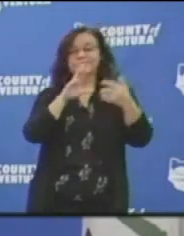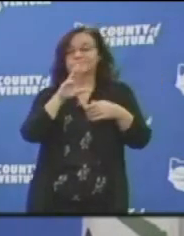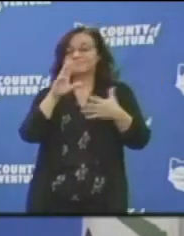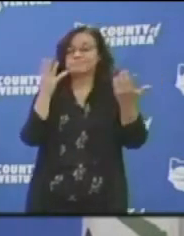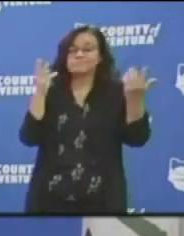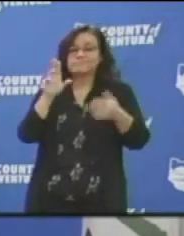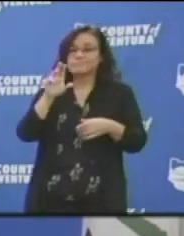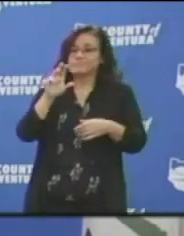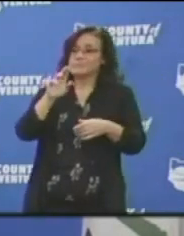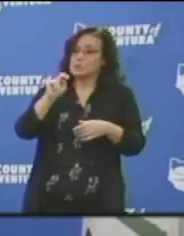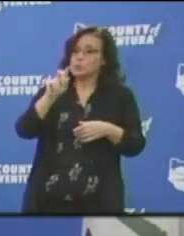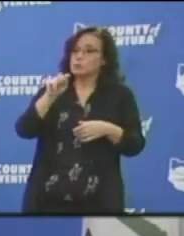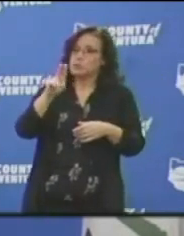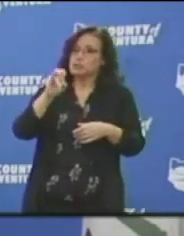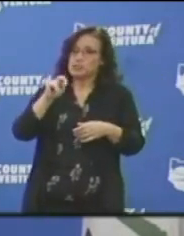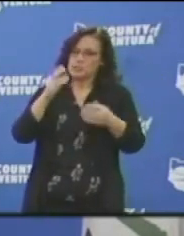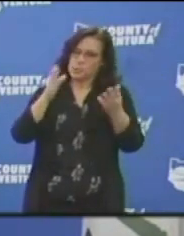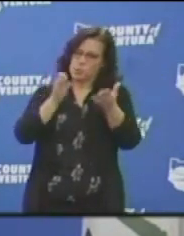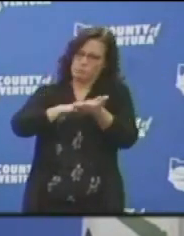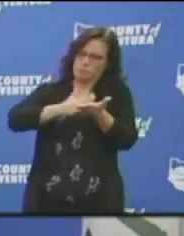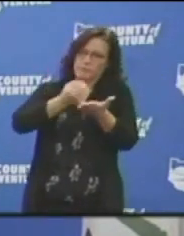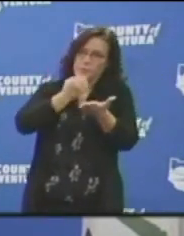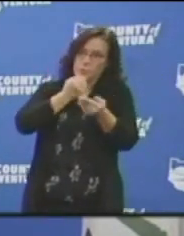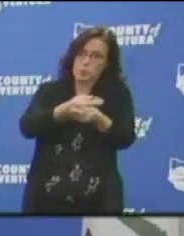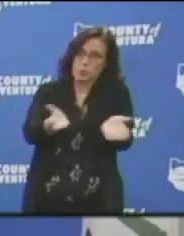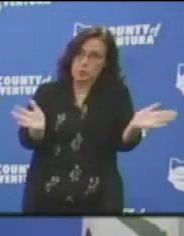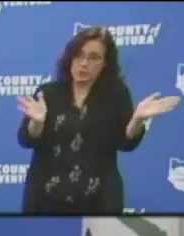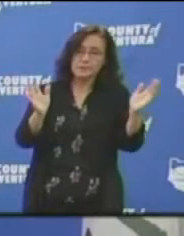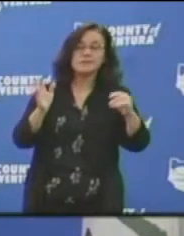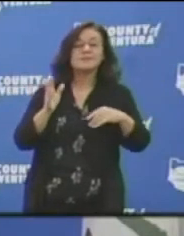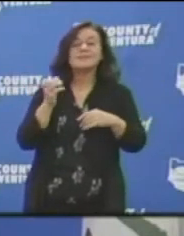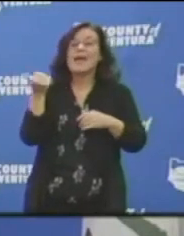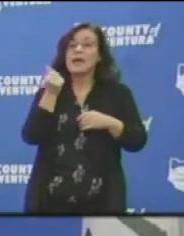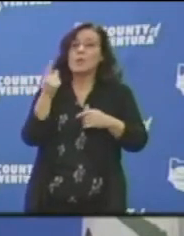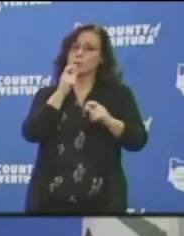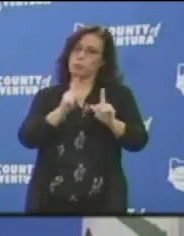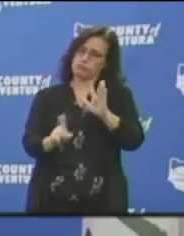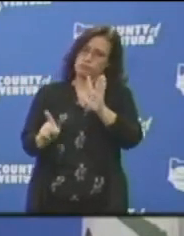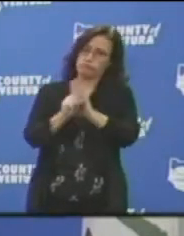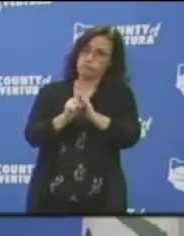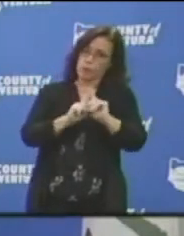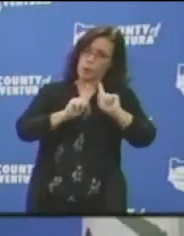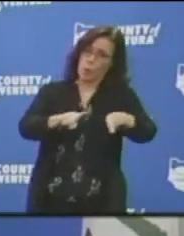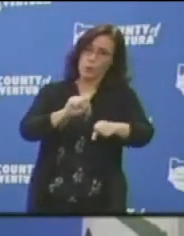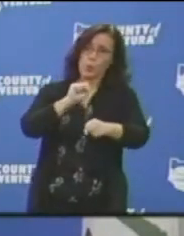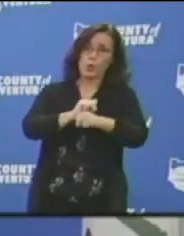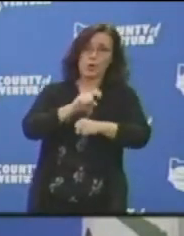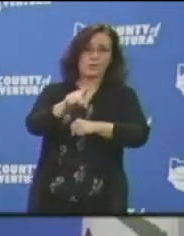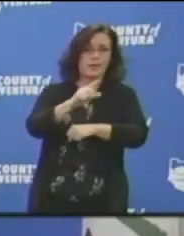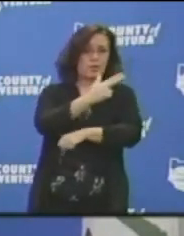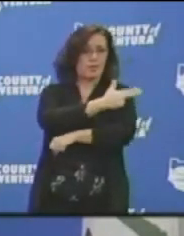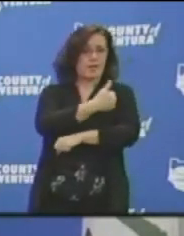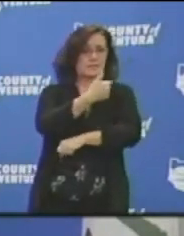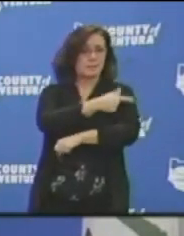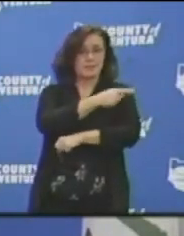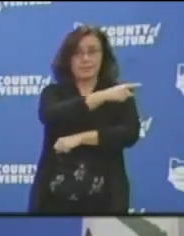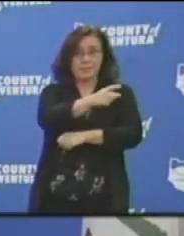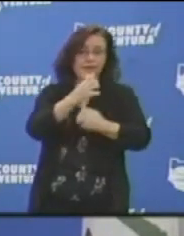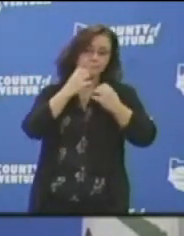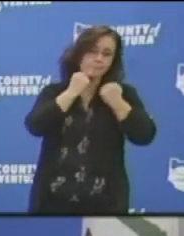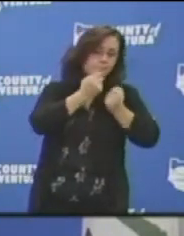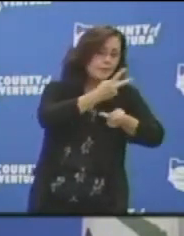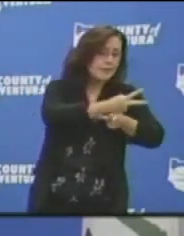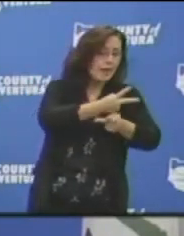every day and comes to the hospital and cares for the sick and dying and